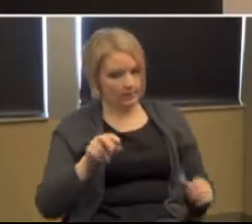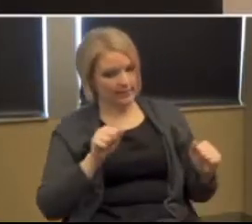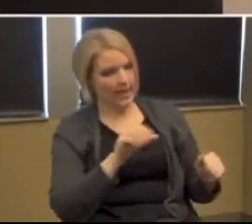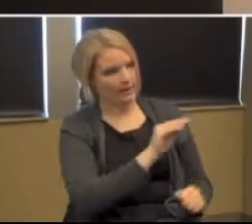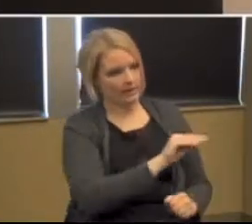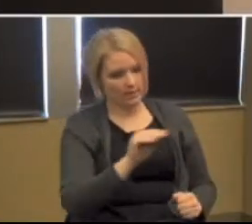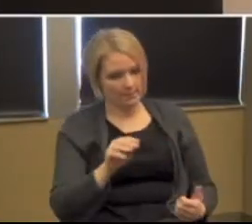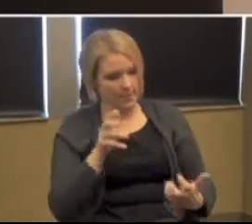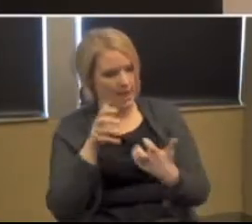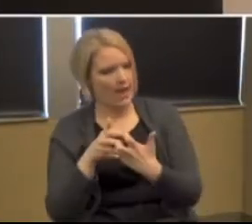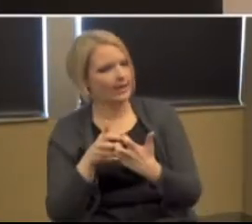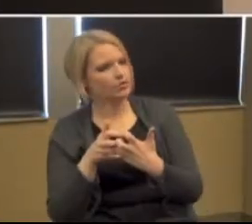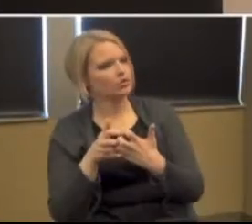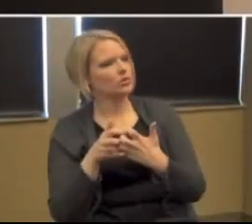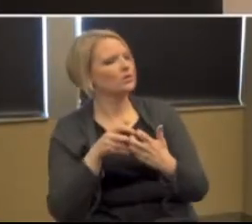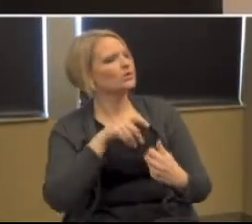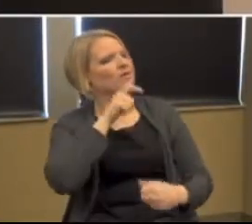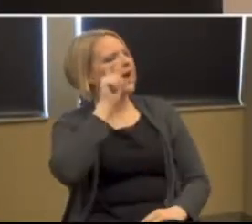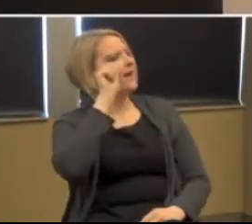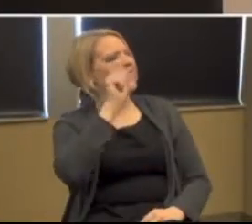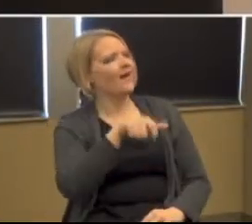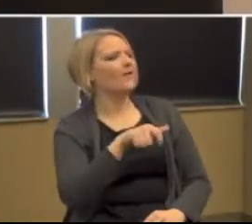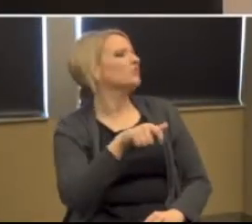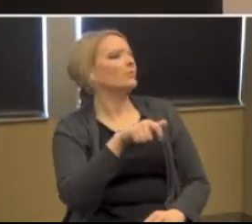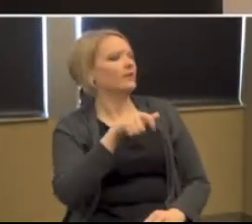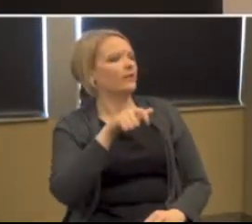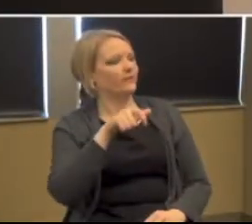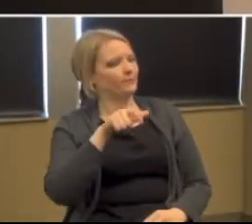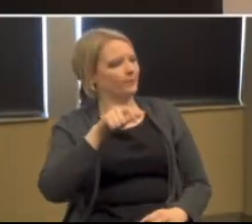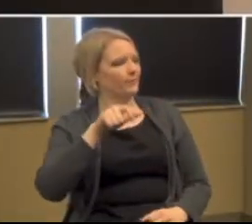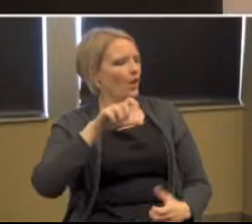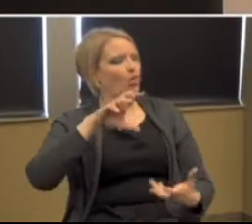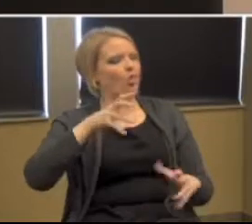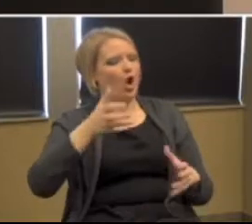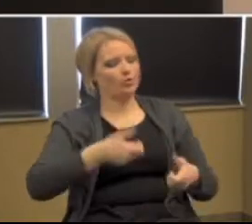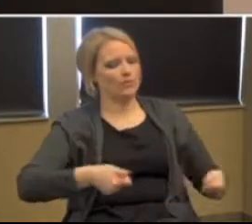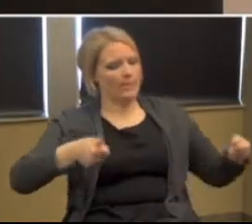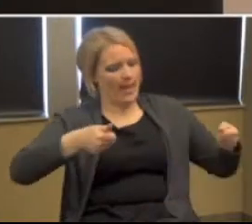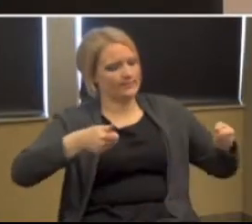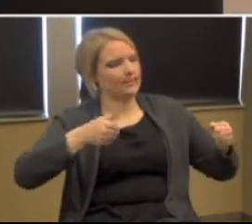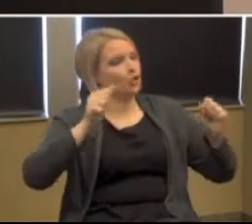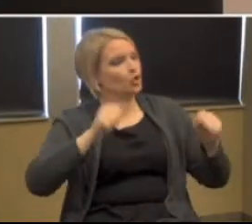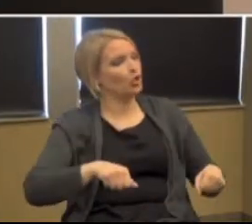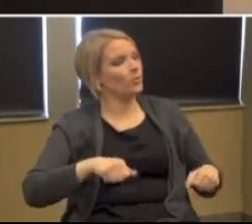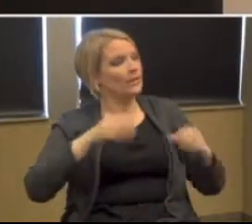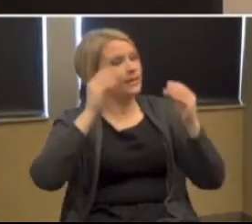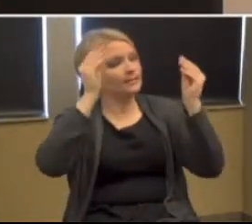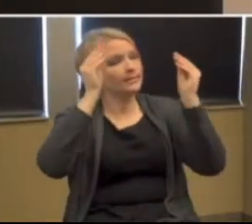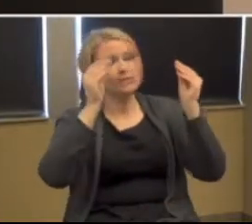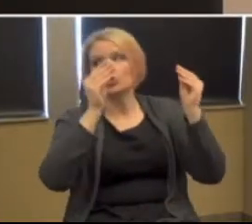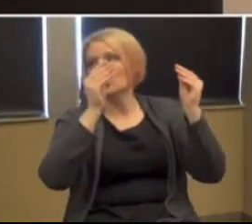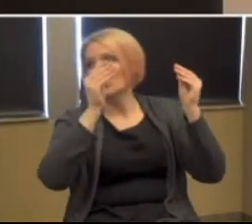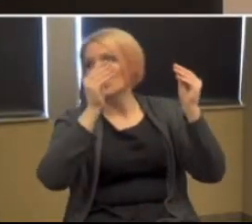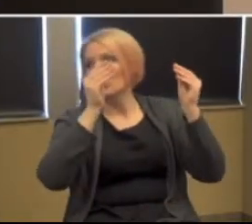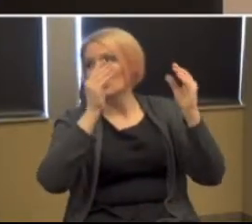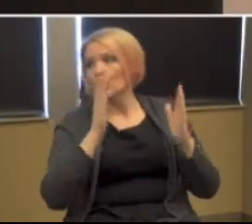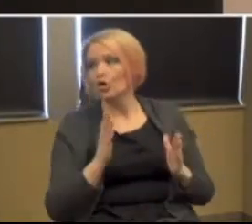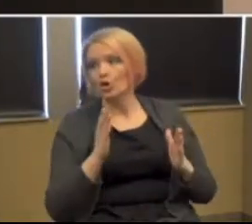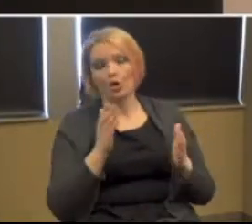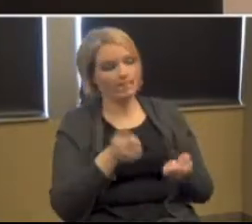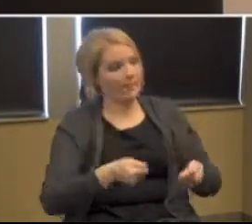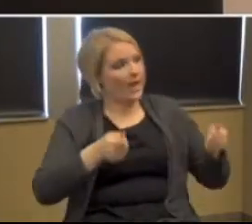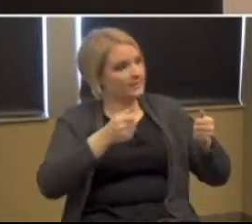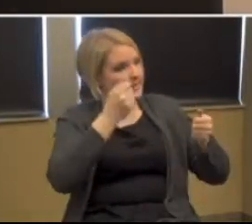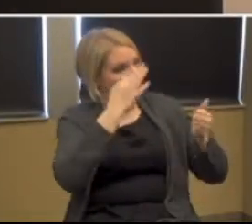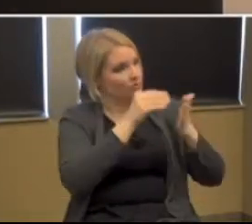where they can put that work. And it doesn't necessarily have to be that laundry basket. It could be a teacher basket if your student's able to get